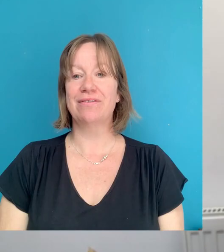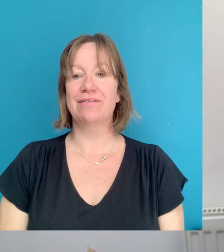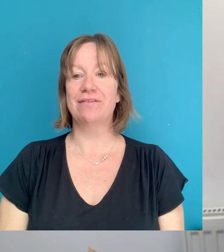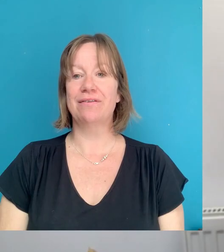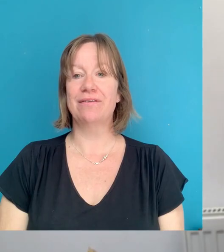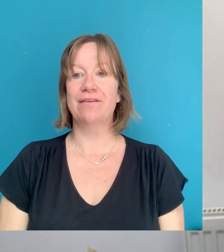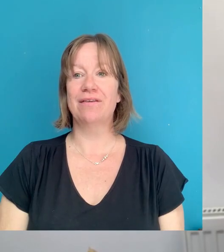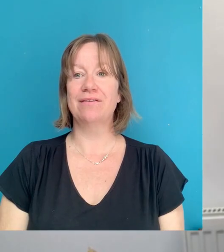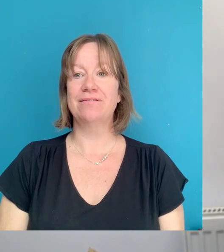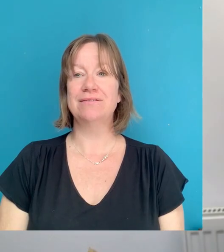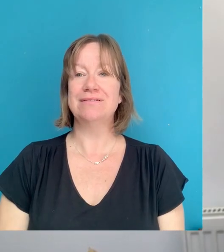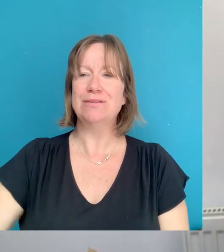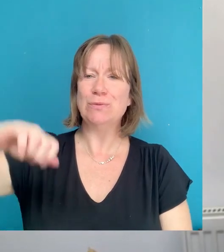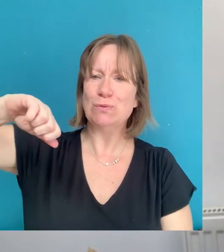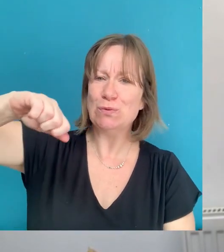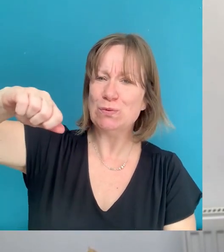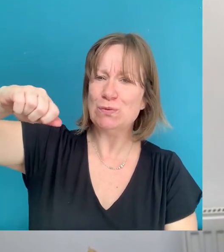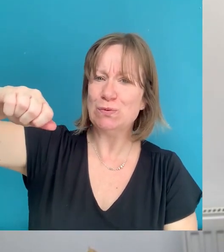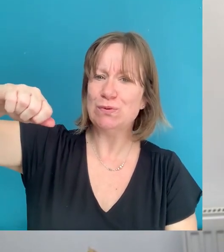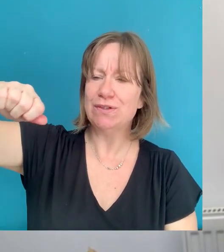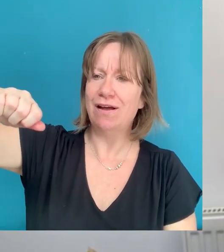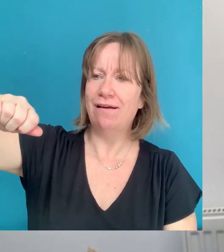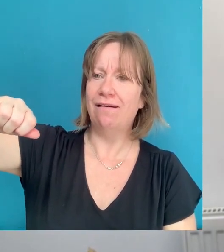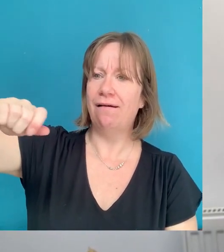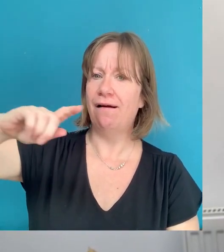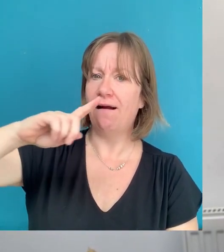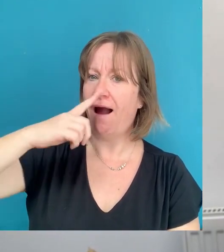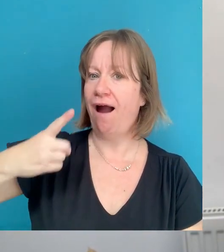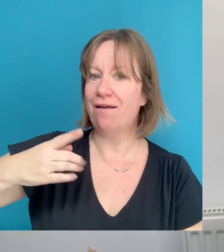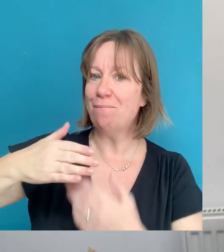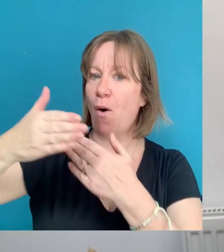put that, turn the press as tight as possible.